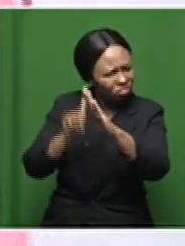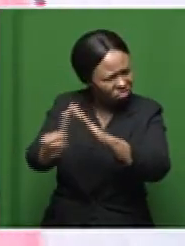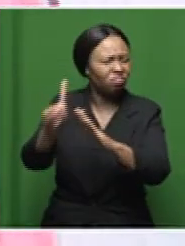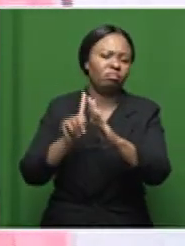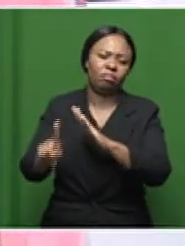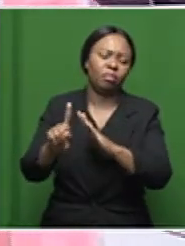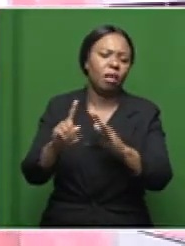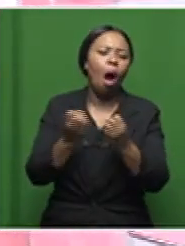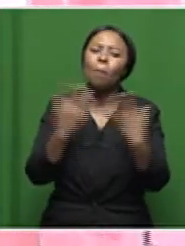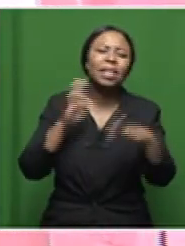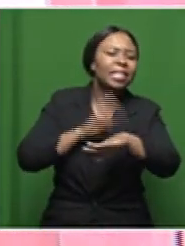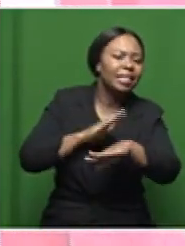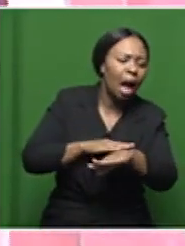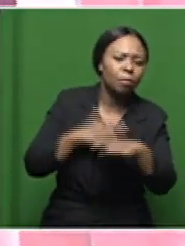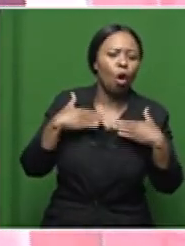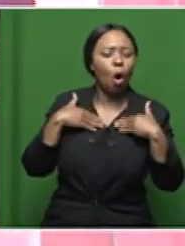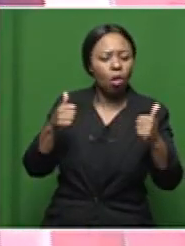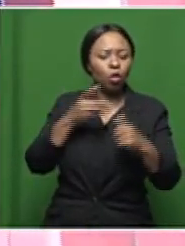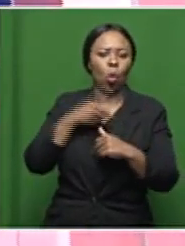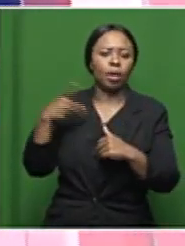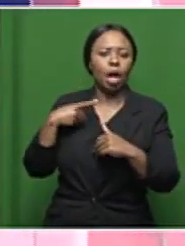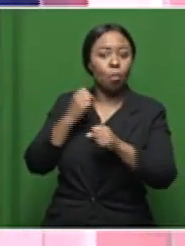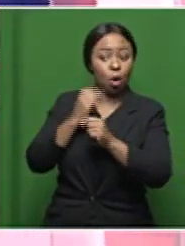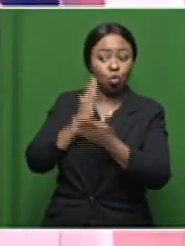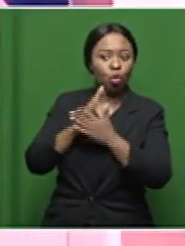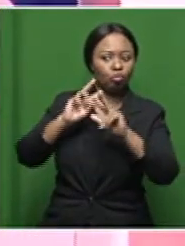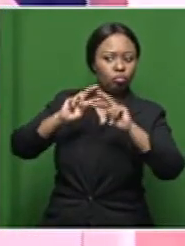go see a health practitioner in order to screen for cervical cancer?